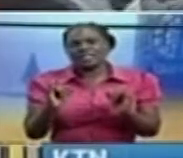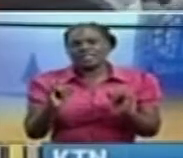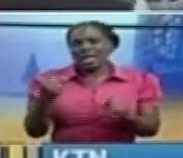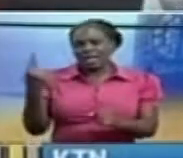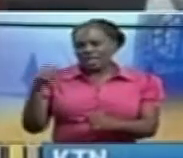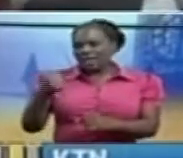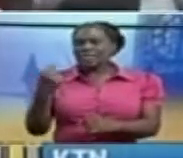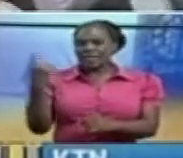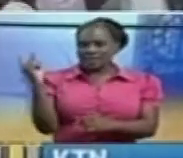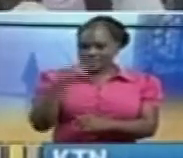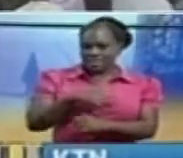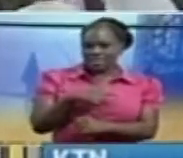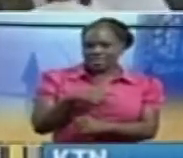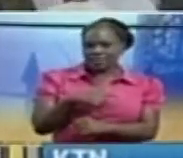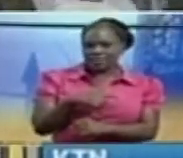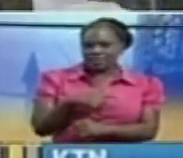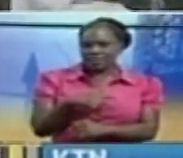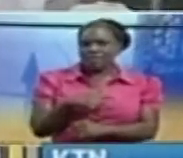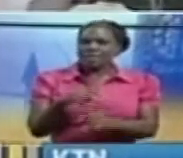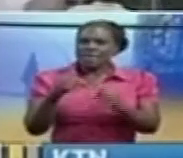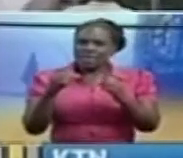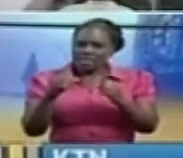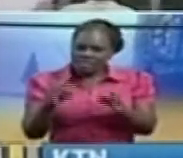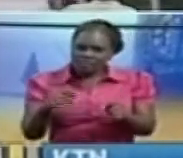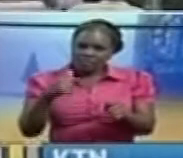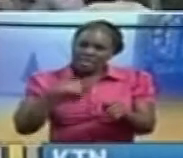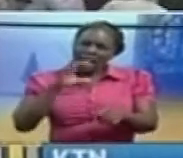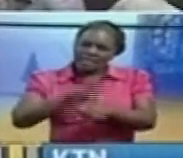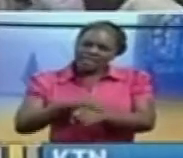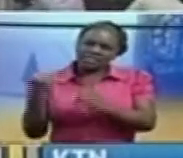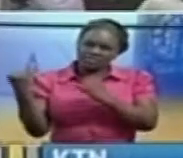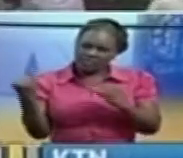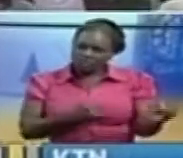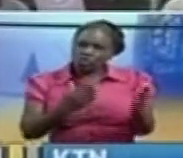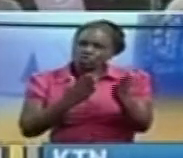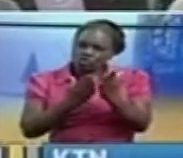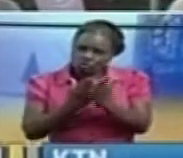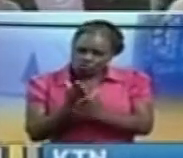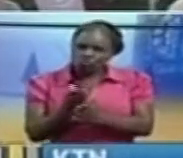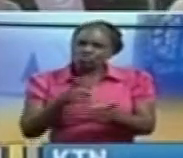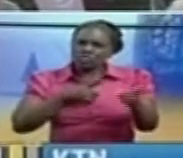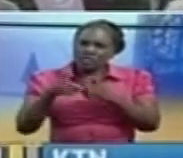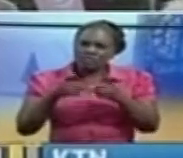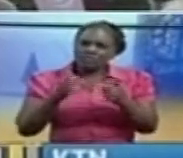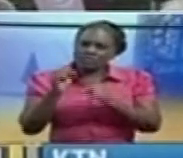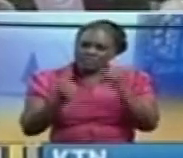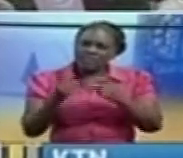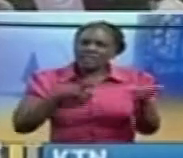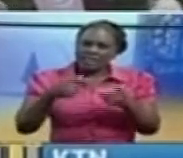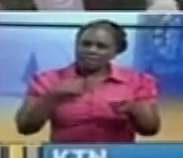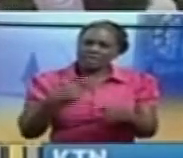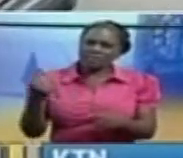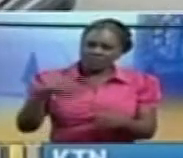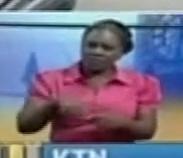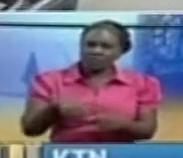day, but if I get another invitation to do the classic East African Safari Rally, I will come if